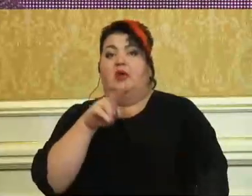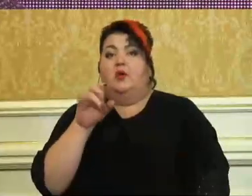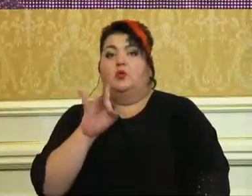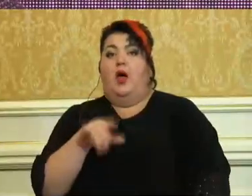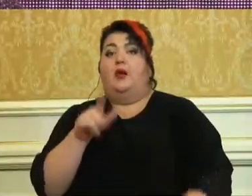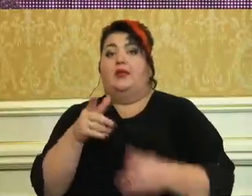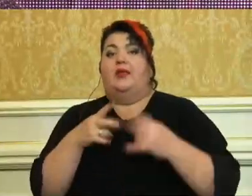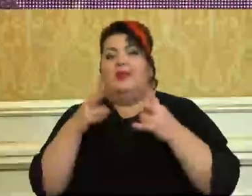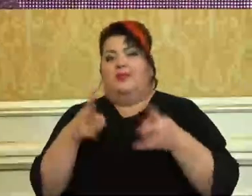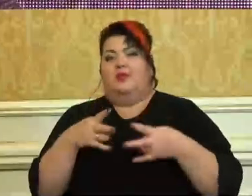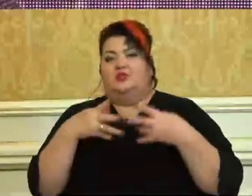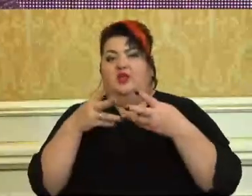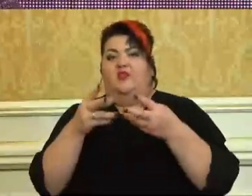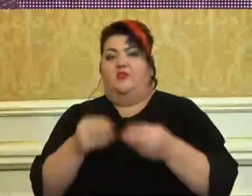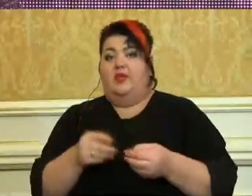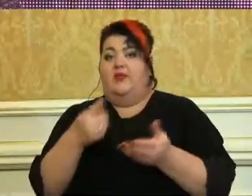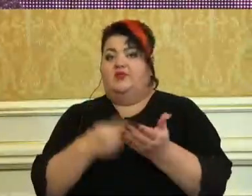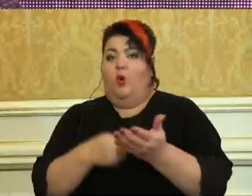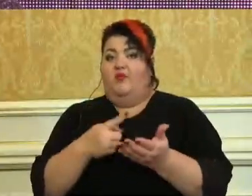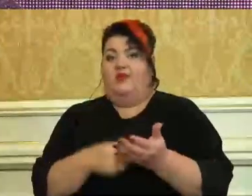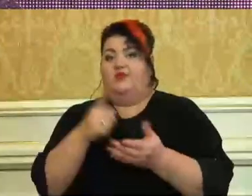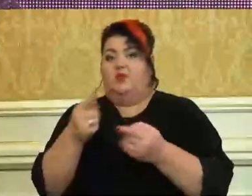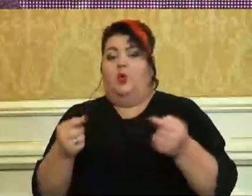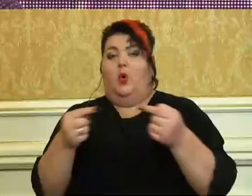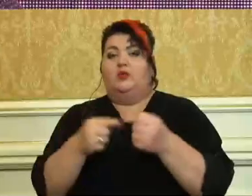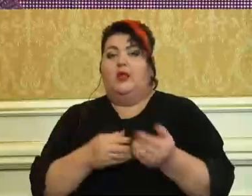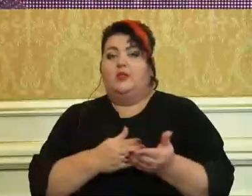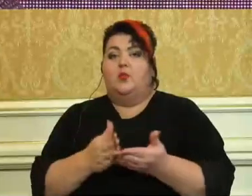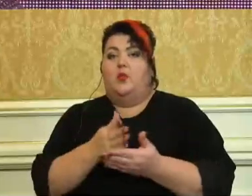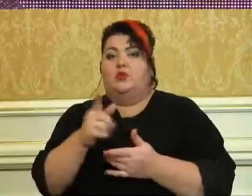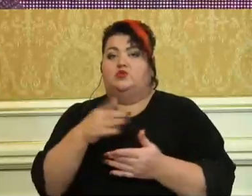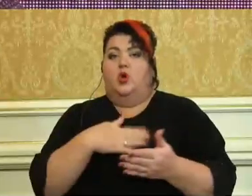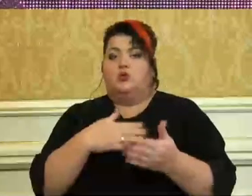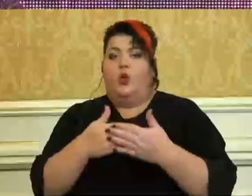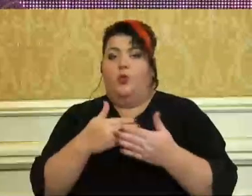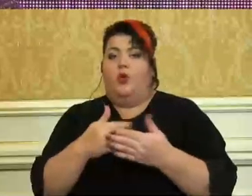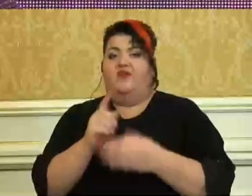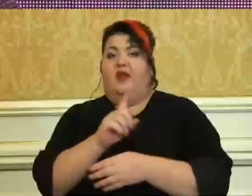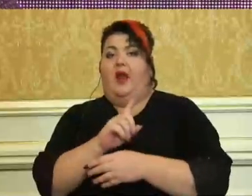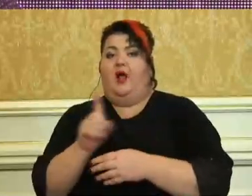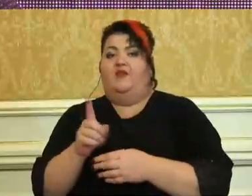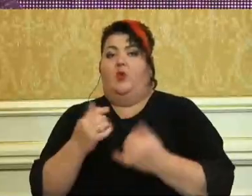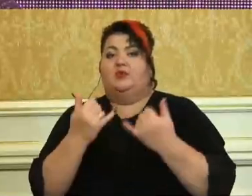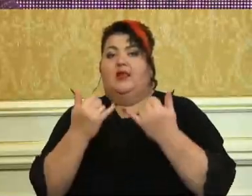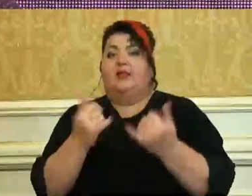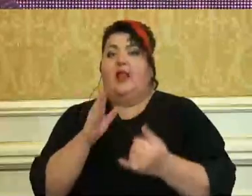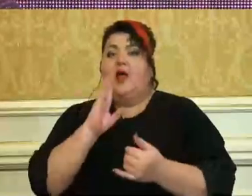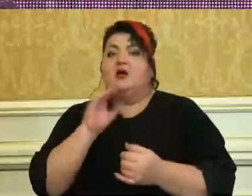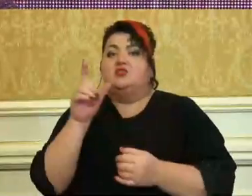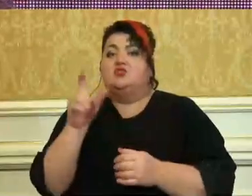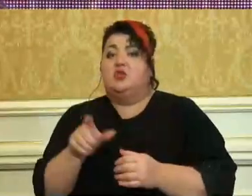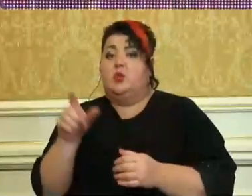was the leader of the Udar party, the punch party that was, and that she was